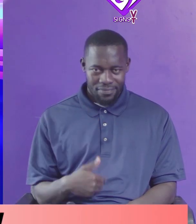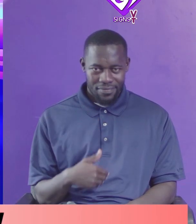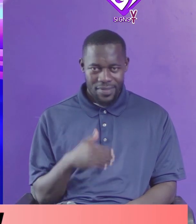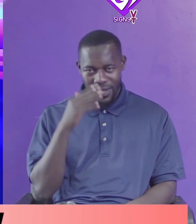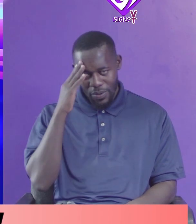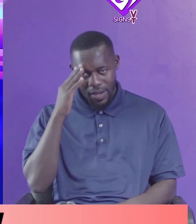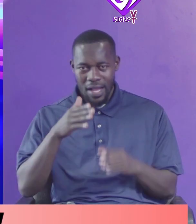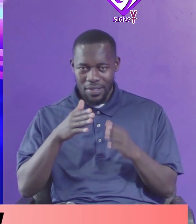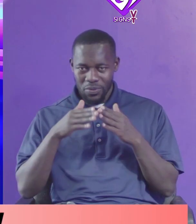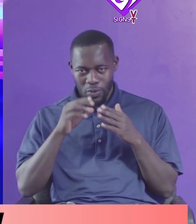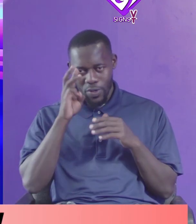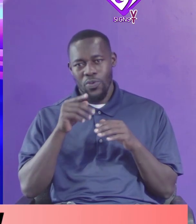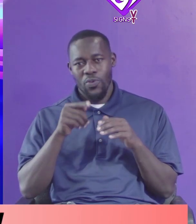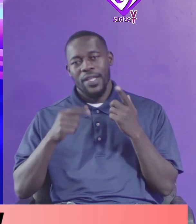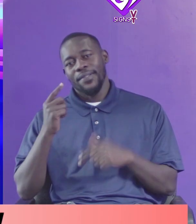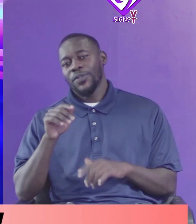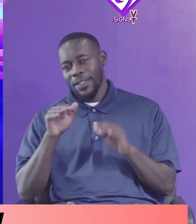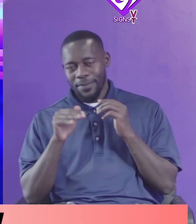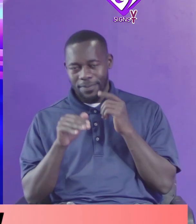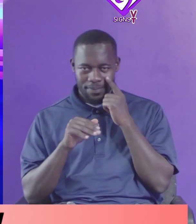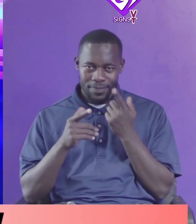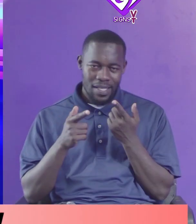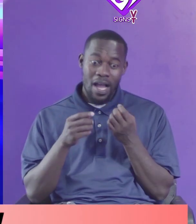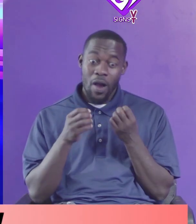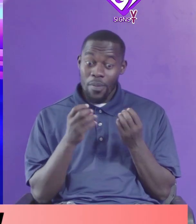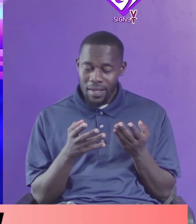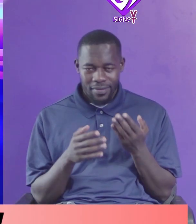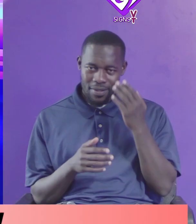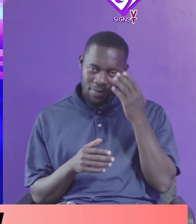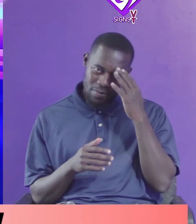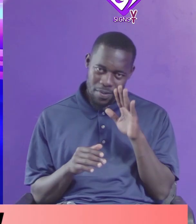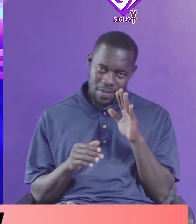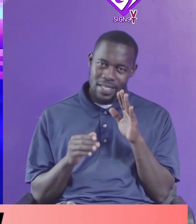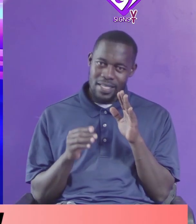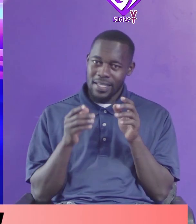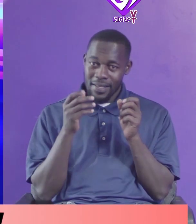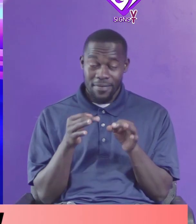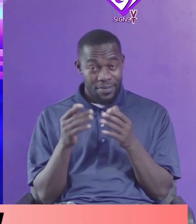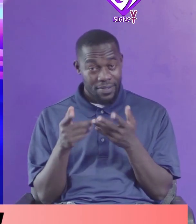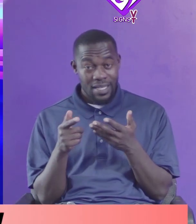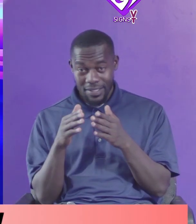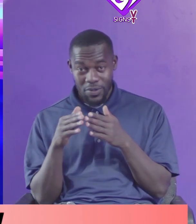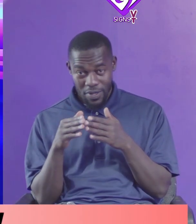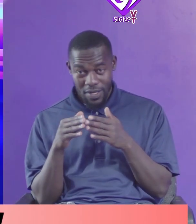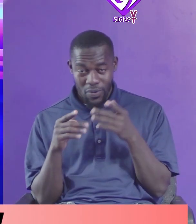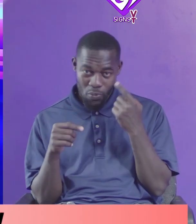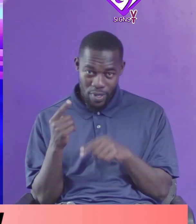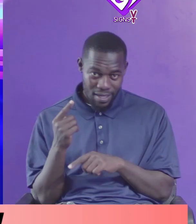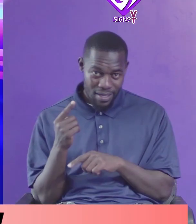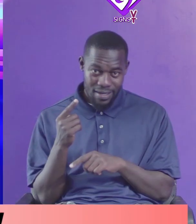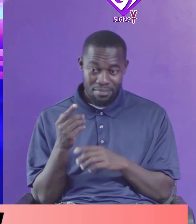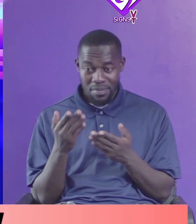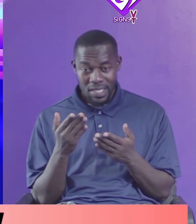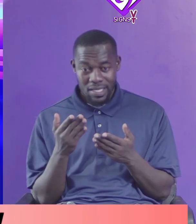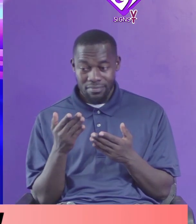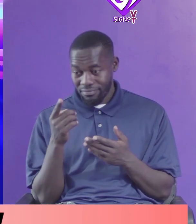this. Wonderful. Yeah, and I don't know by how many. If they actually win this and they don't concede, I'll not be surprised. Okay. Yes.